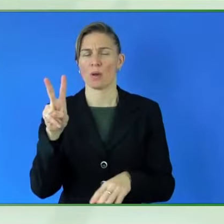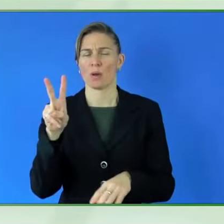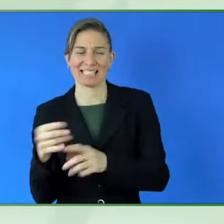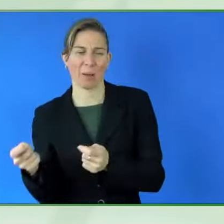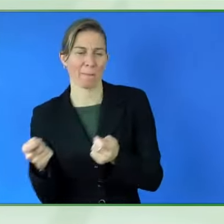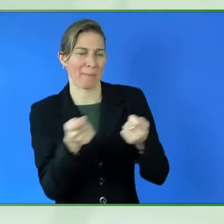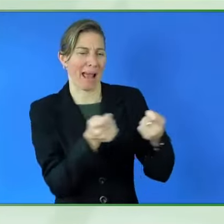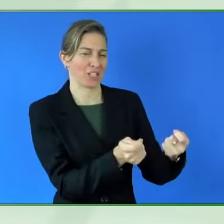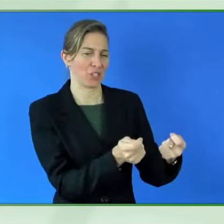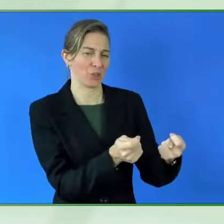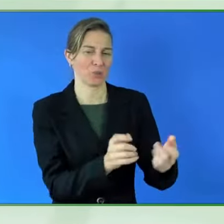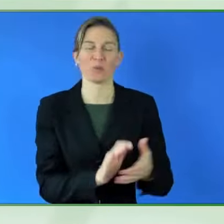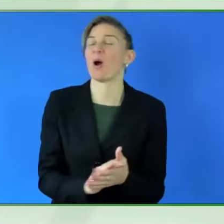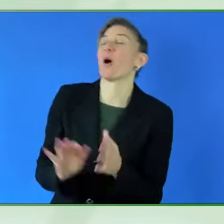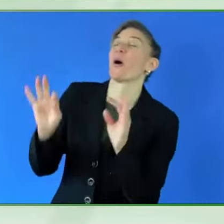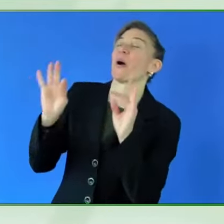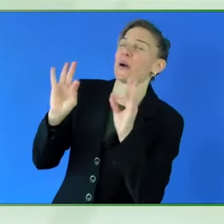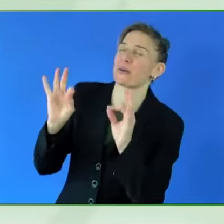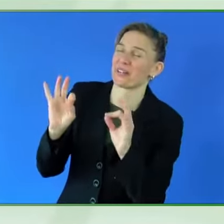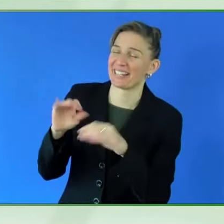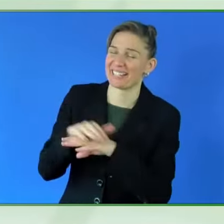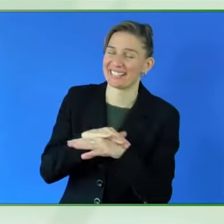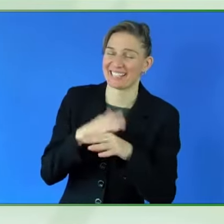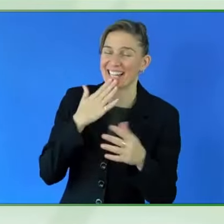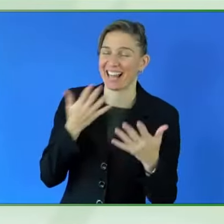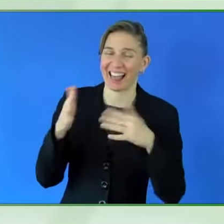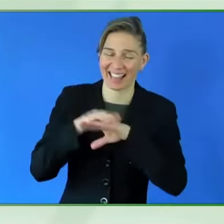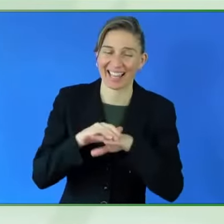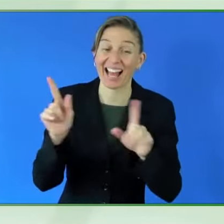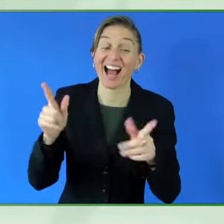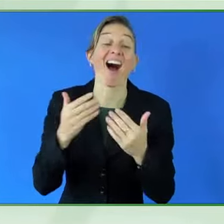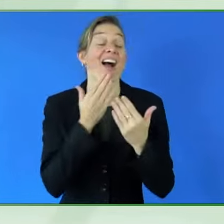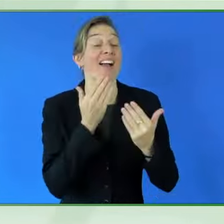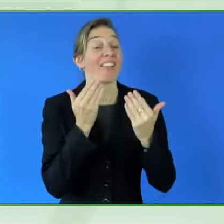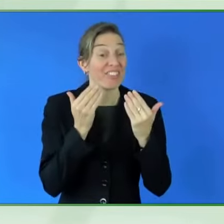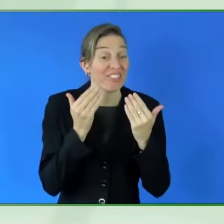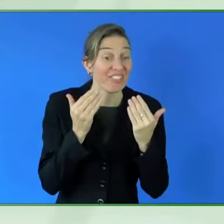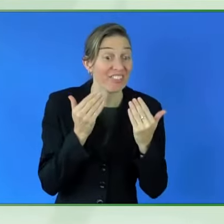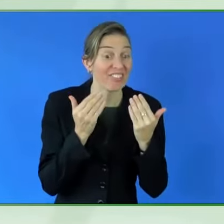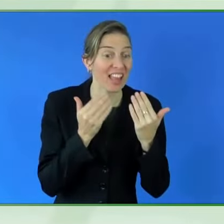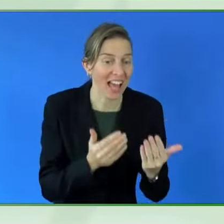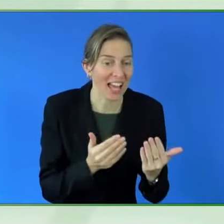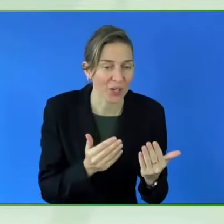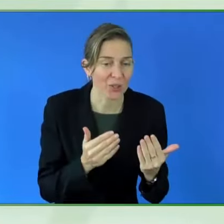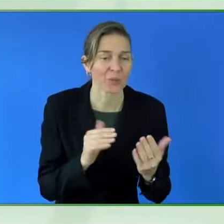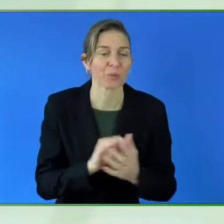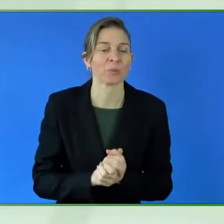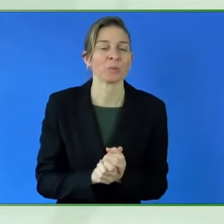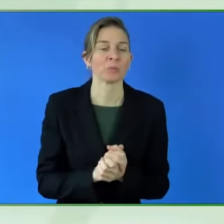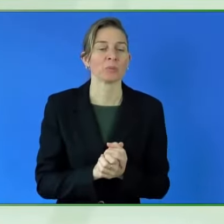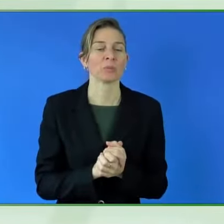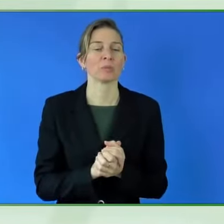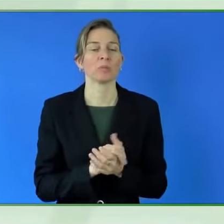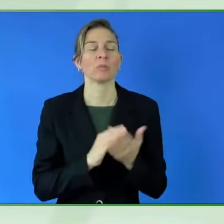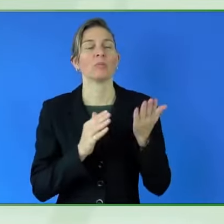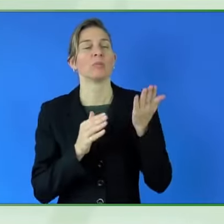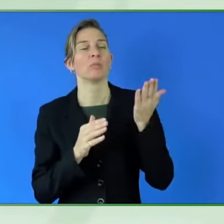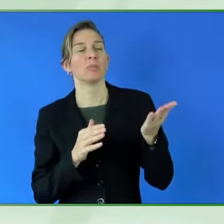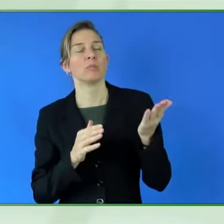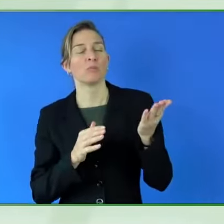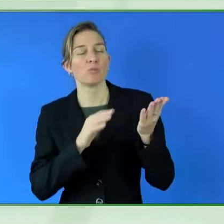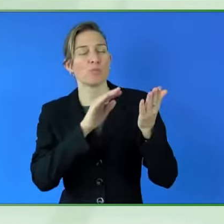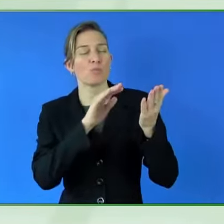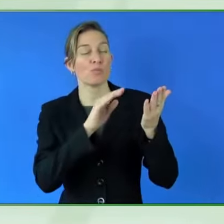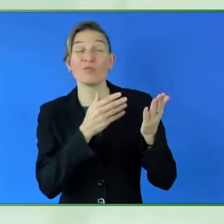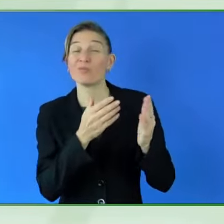you. Thank you. And I think what we heard in Dr. Caspi's remarks were three